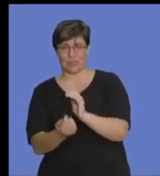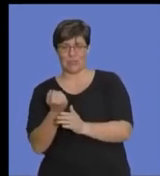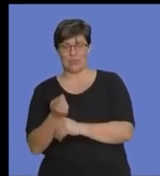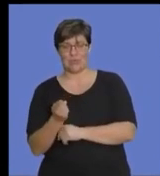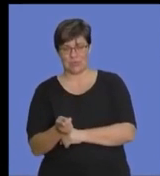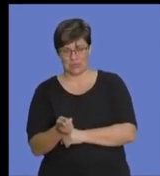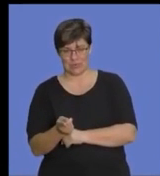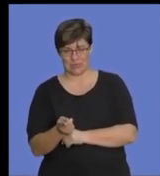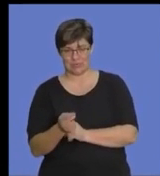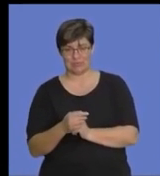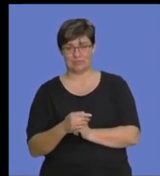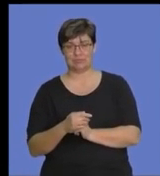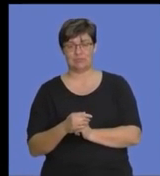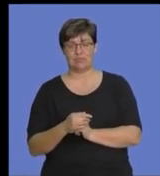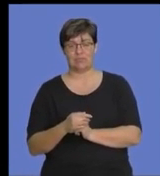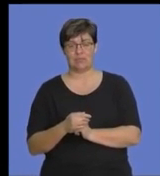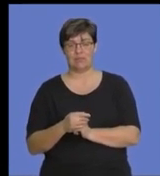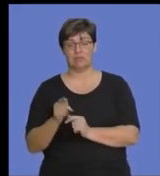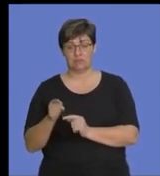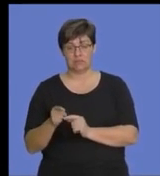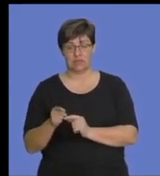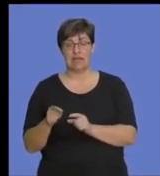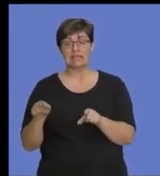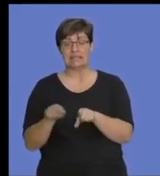the other interest rate that she actually got,